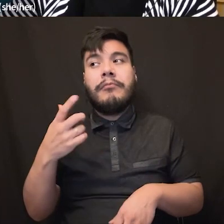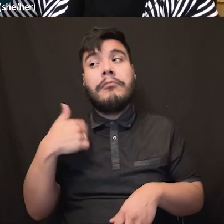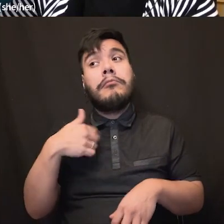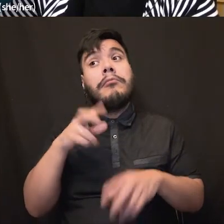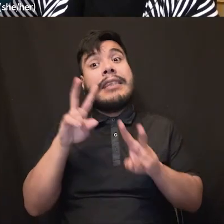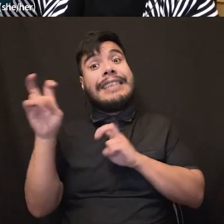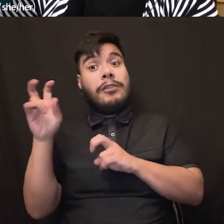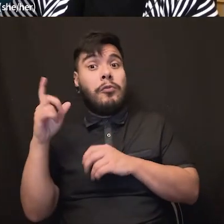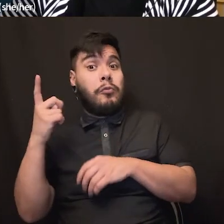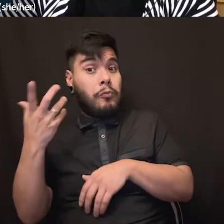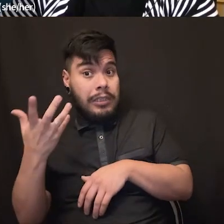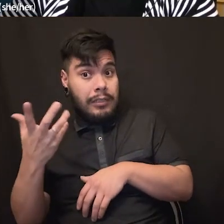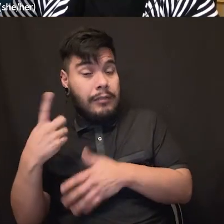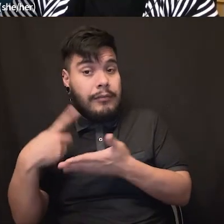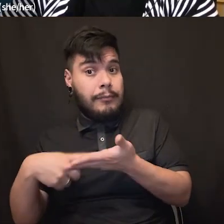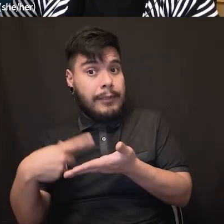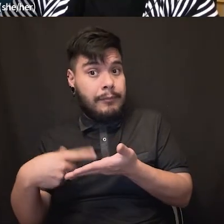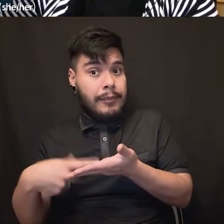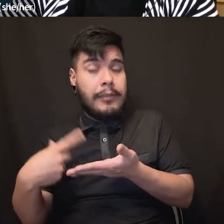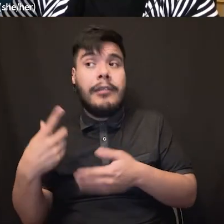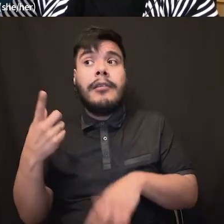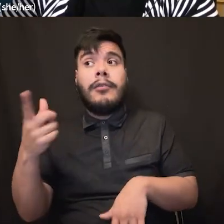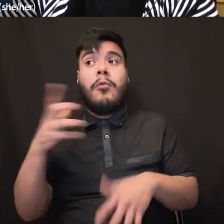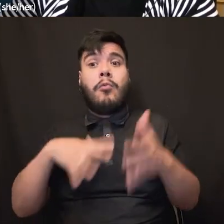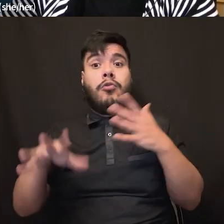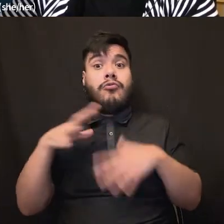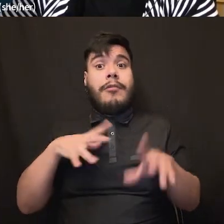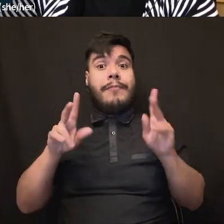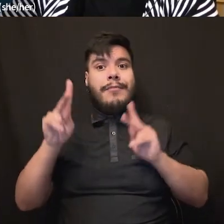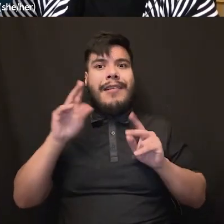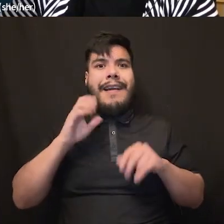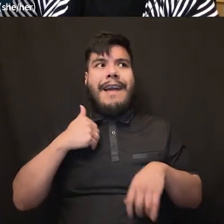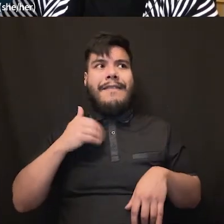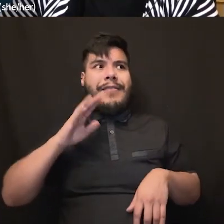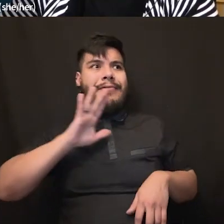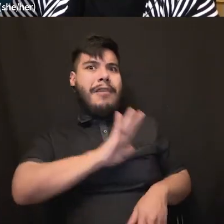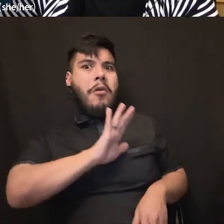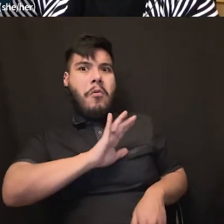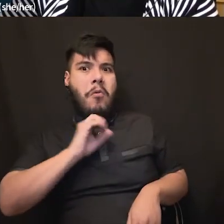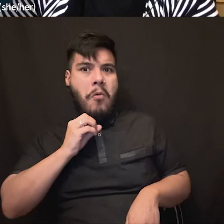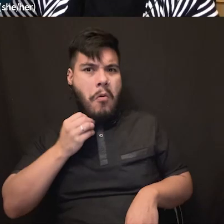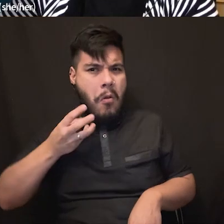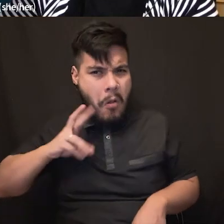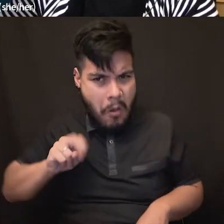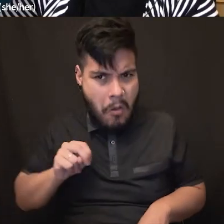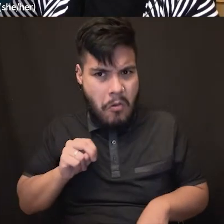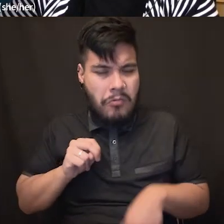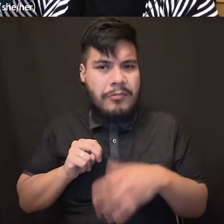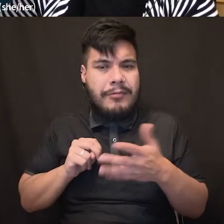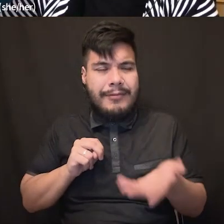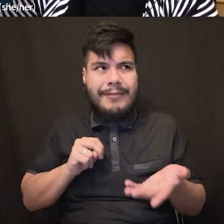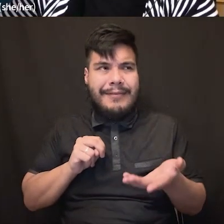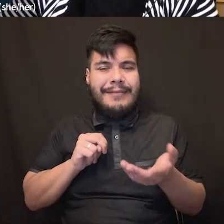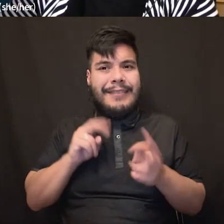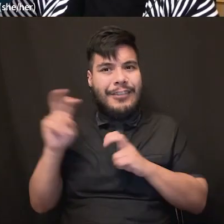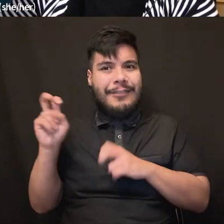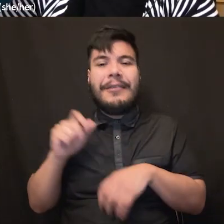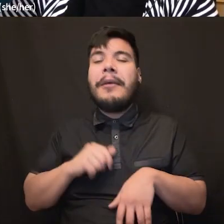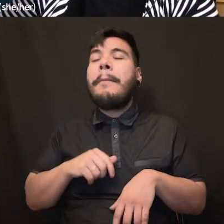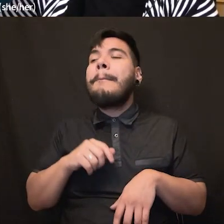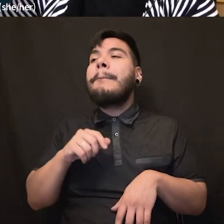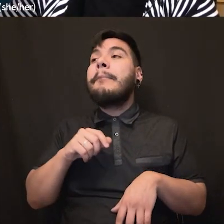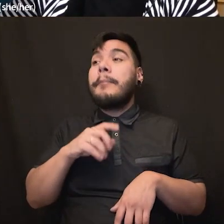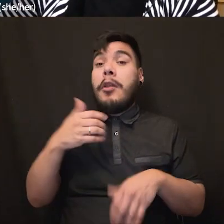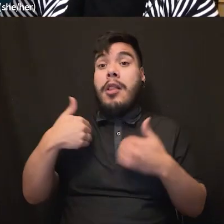sometimes where it's almost like the wardrobe people have their own dysmorphia where they have a size card and